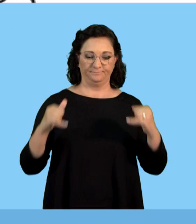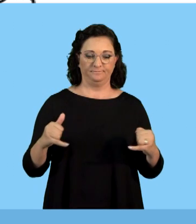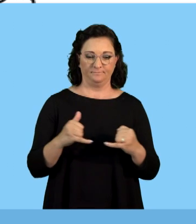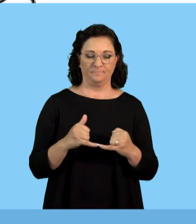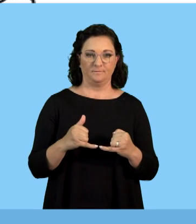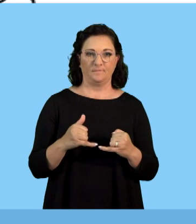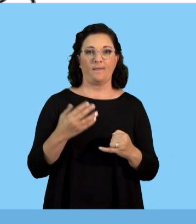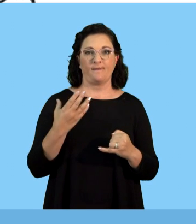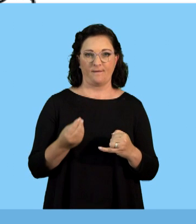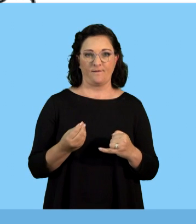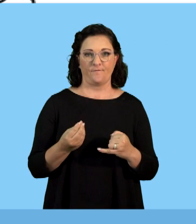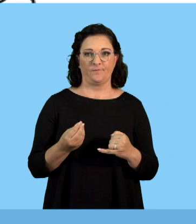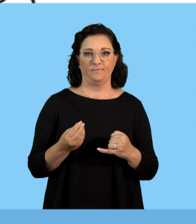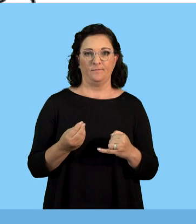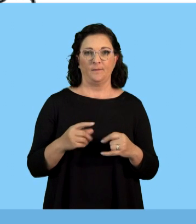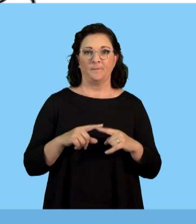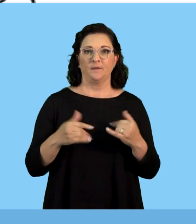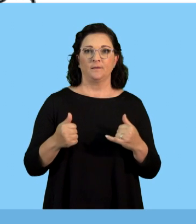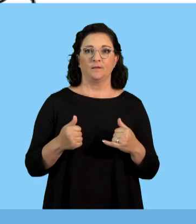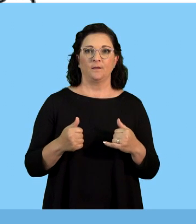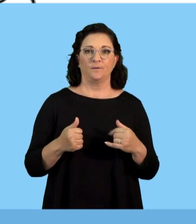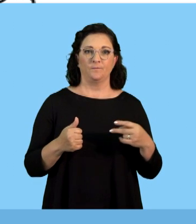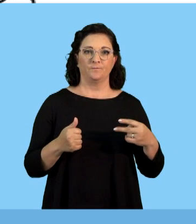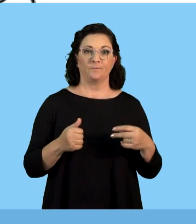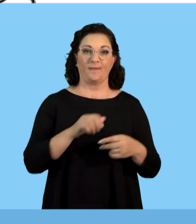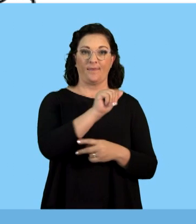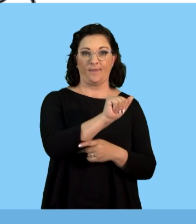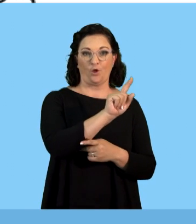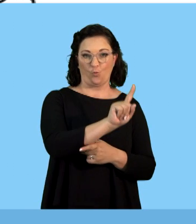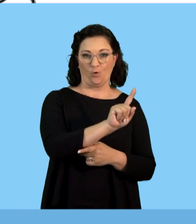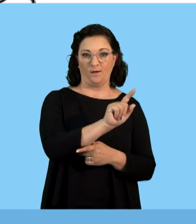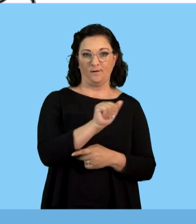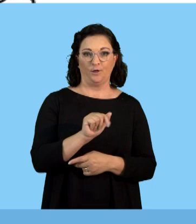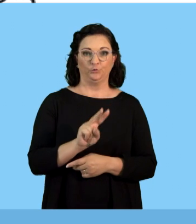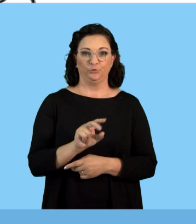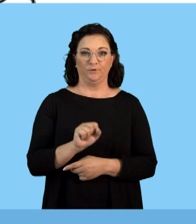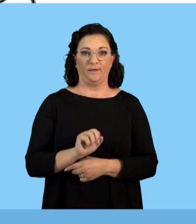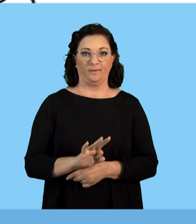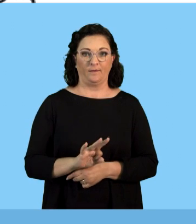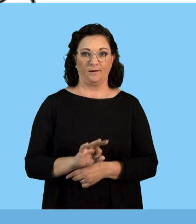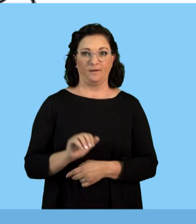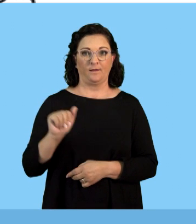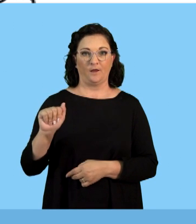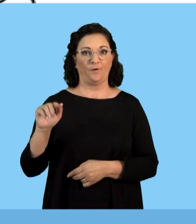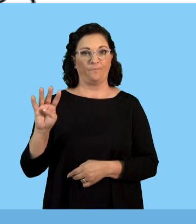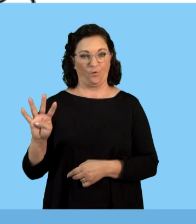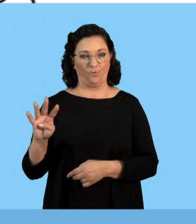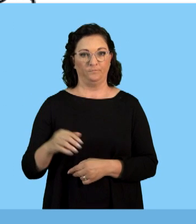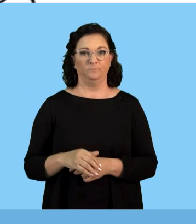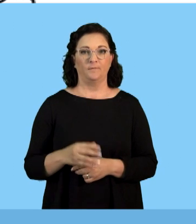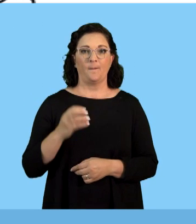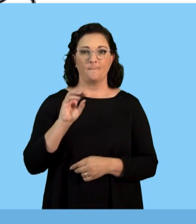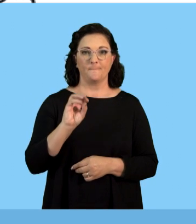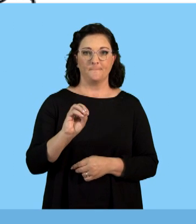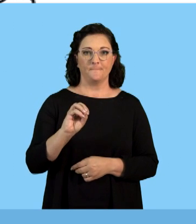circuit here that has different ammeter readings. We have A1, A2, A3, and A4. We